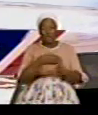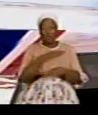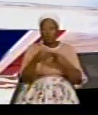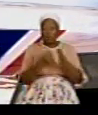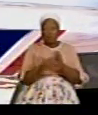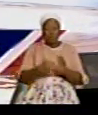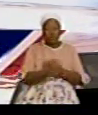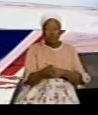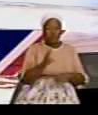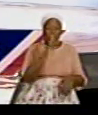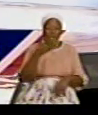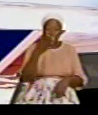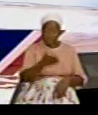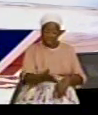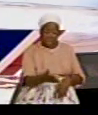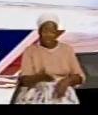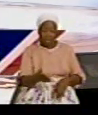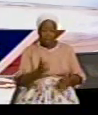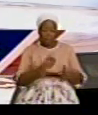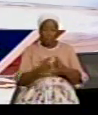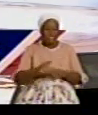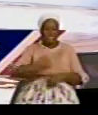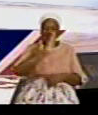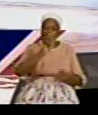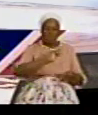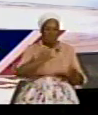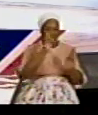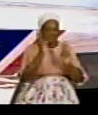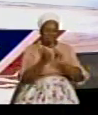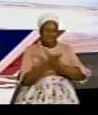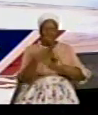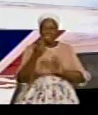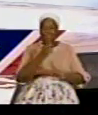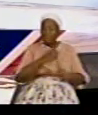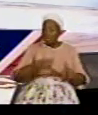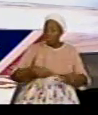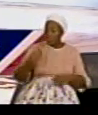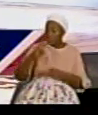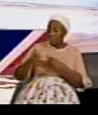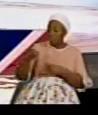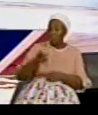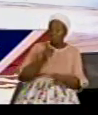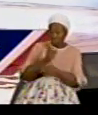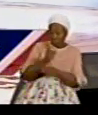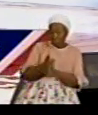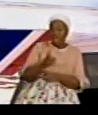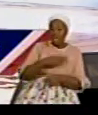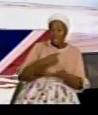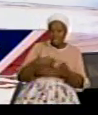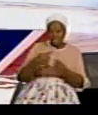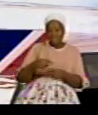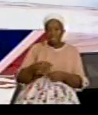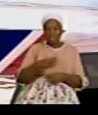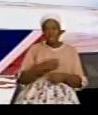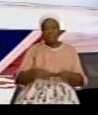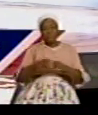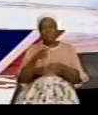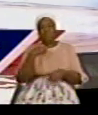they never repented. The Lord spoke to them directly and even mentioned them.